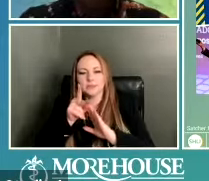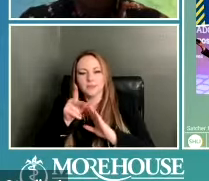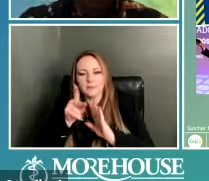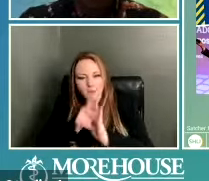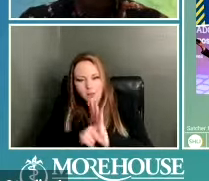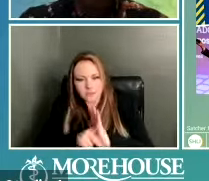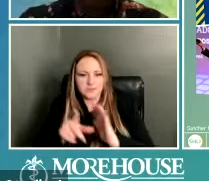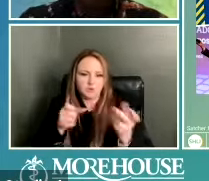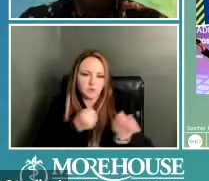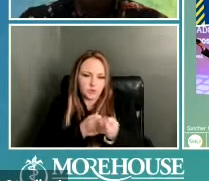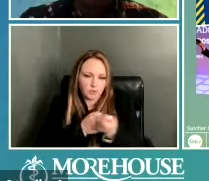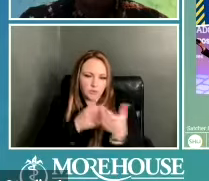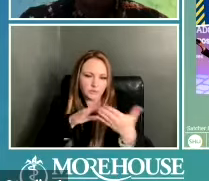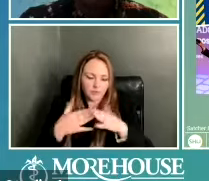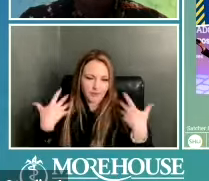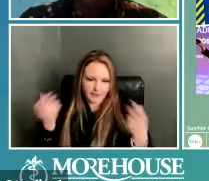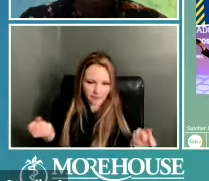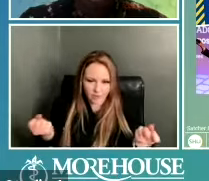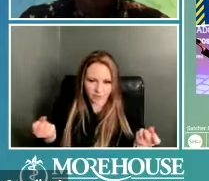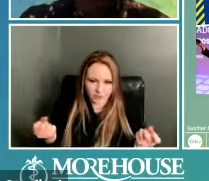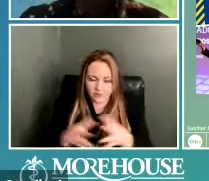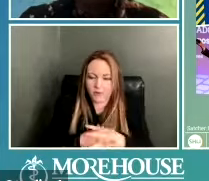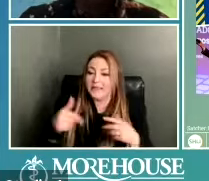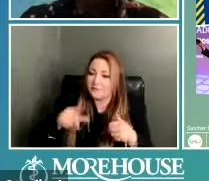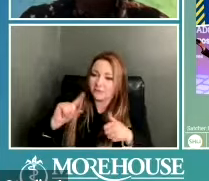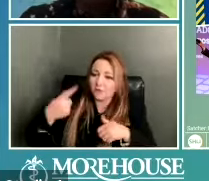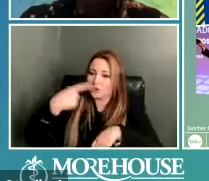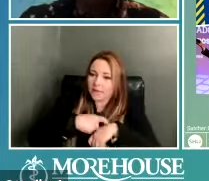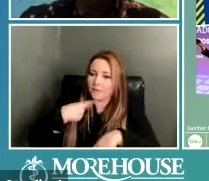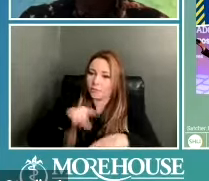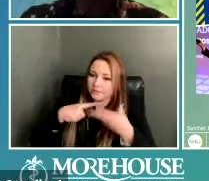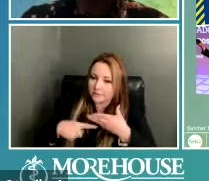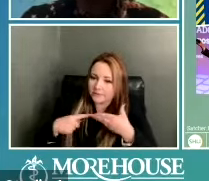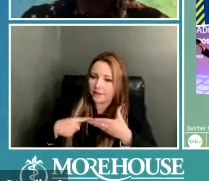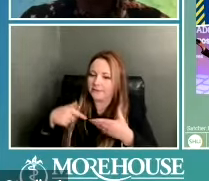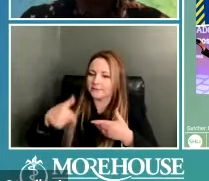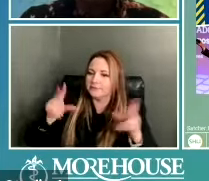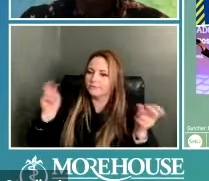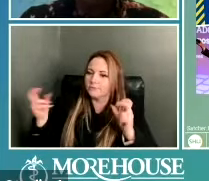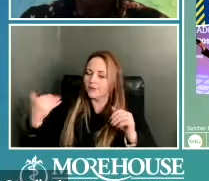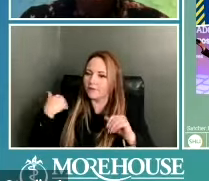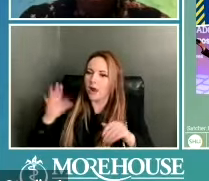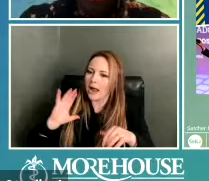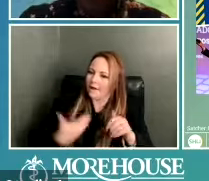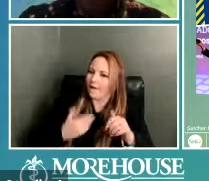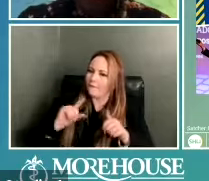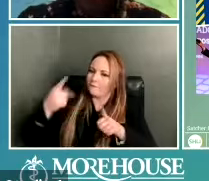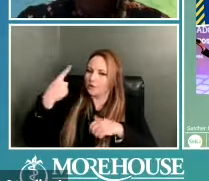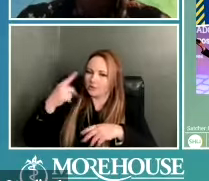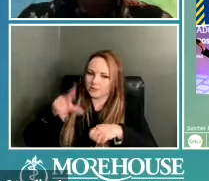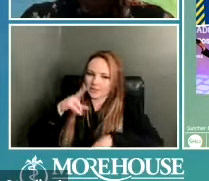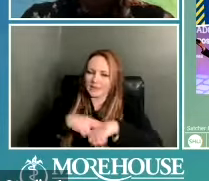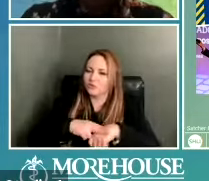actually focused on the environmental justice and health sector, which was absolutely wonderful. This was our first national cohort. And